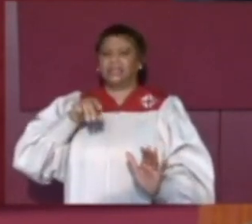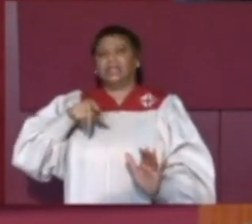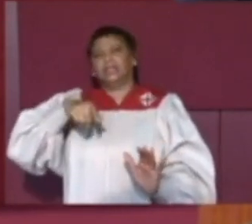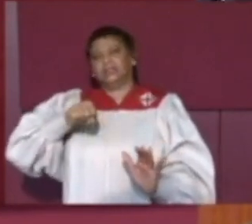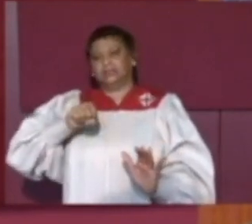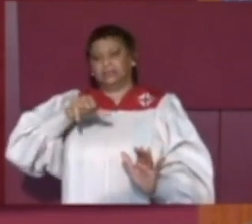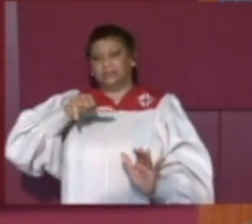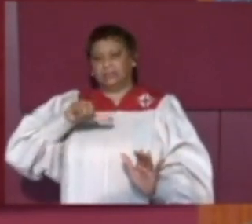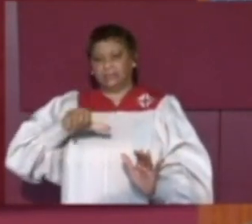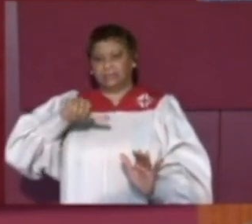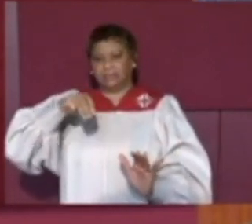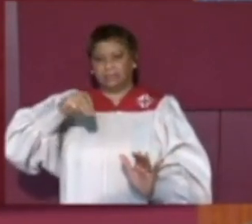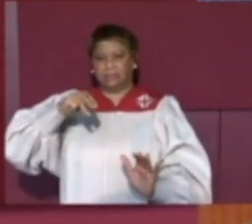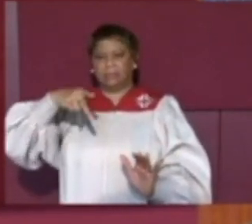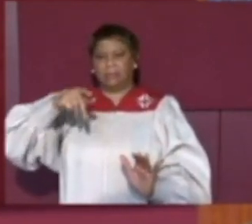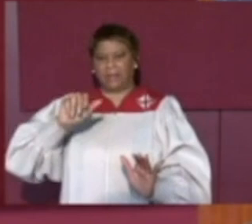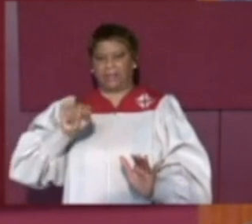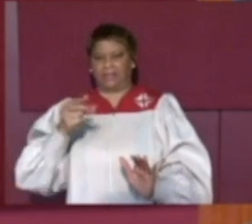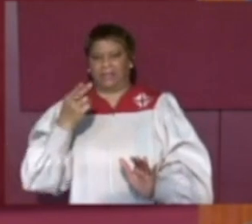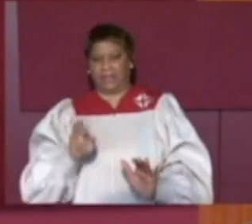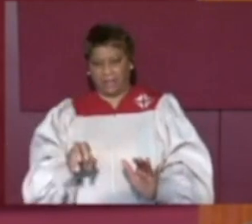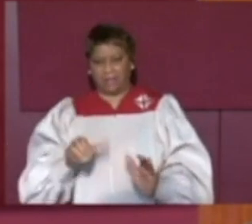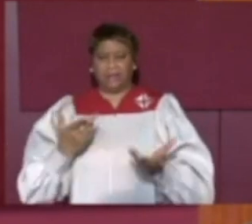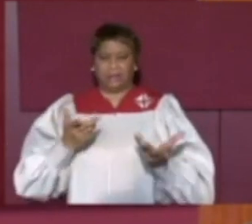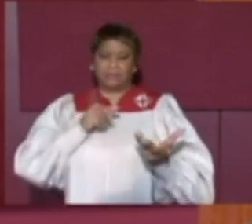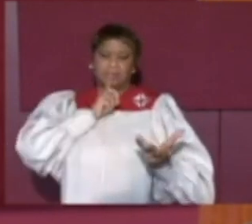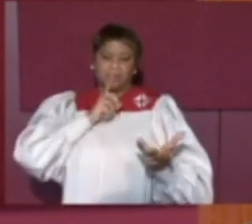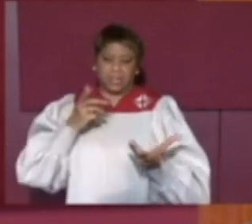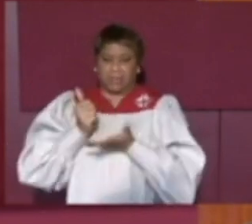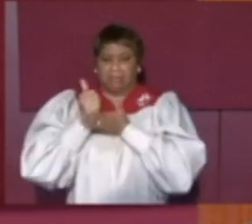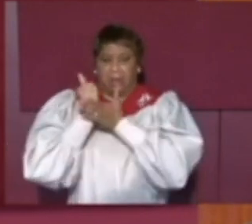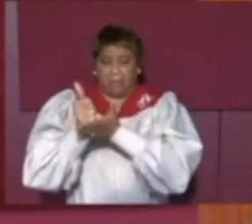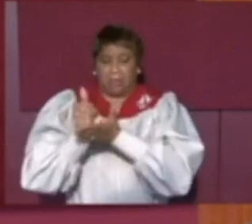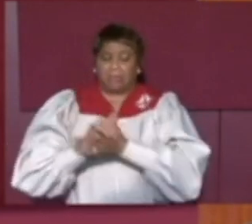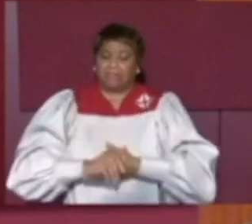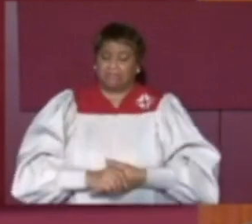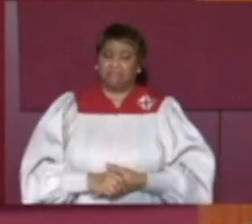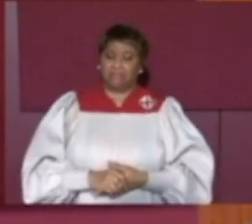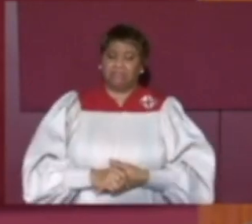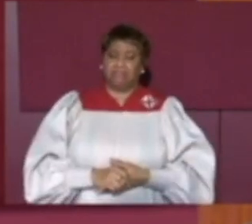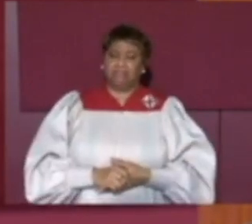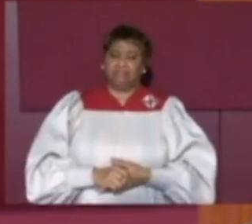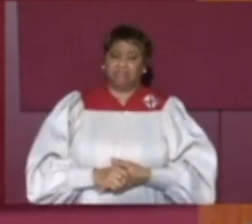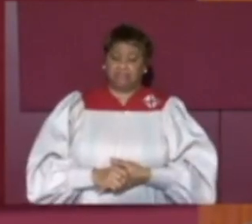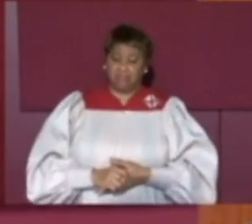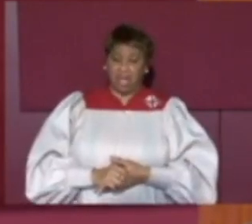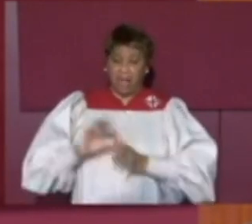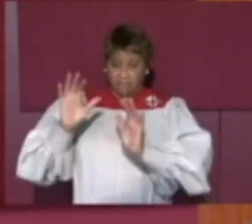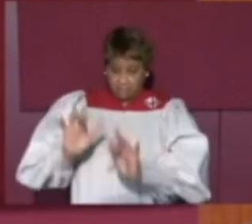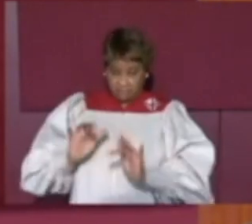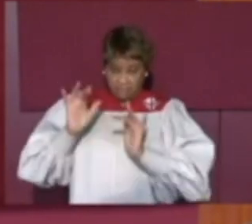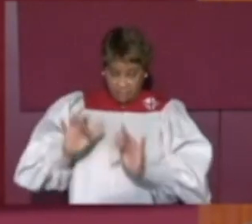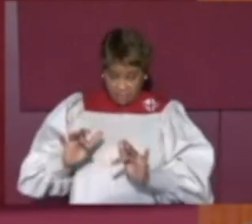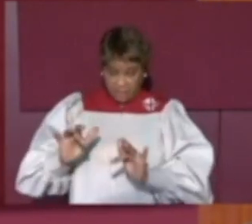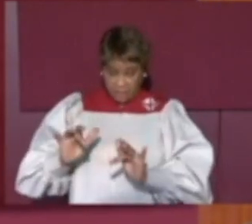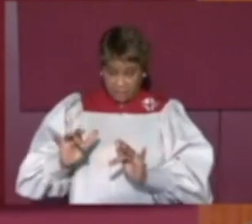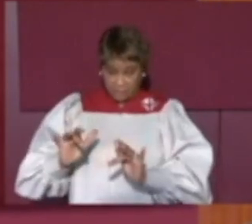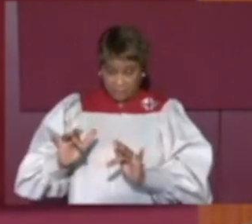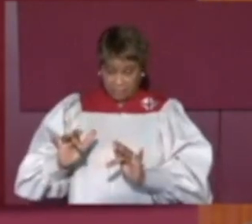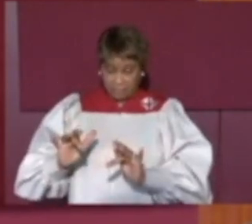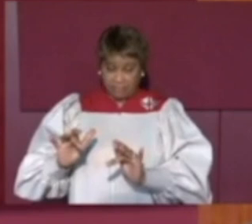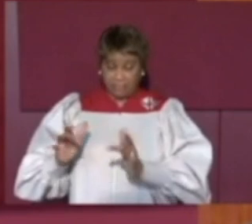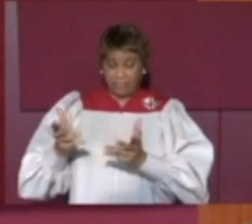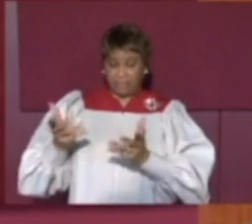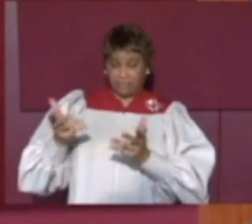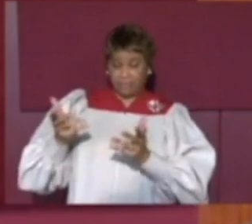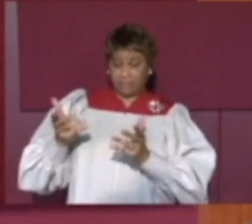mercy or compassion, you can be helpful. And we said that when you have mercy or when you have